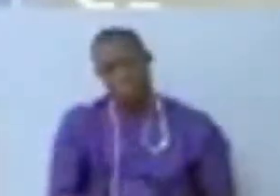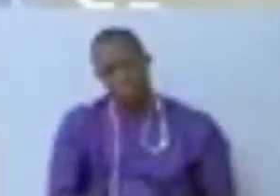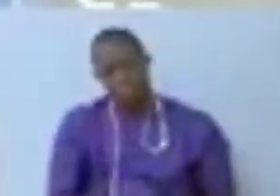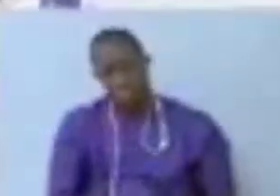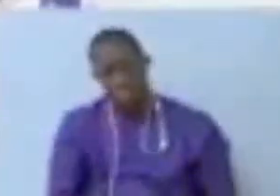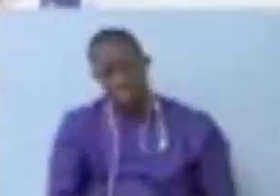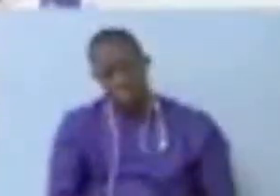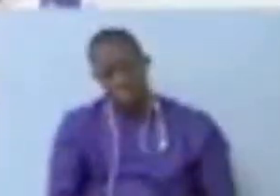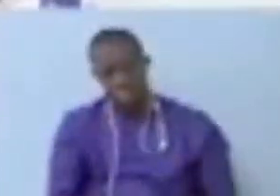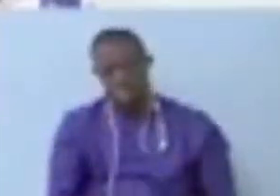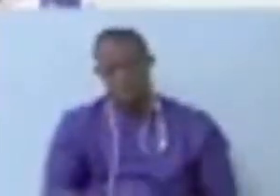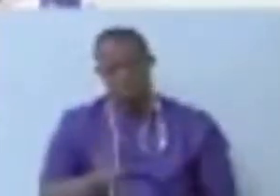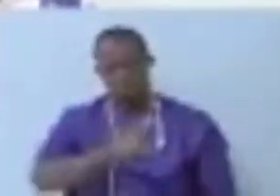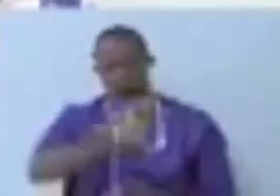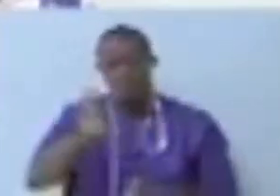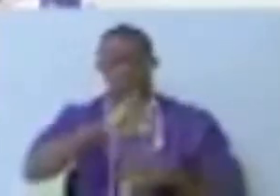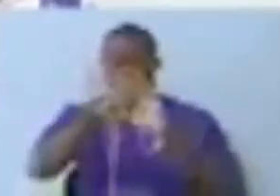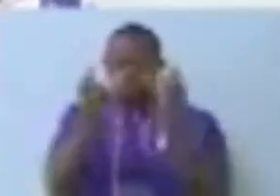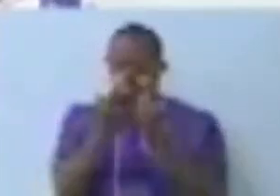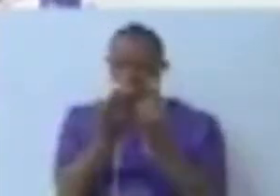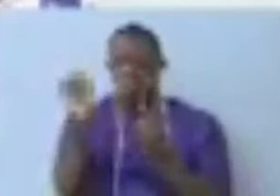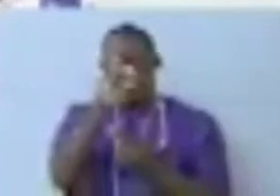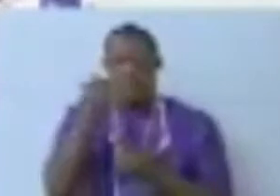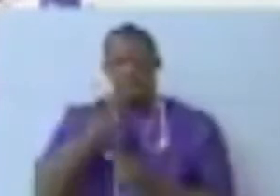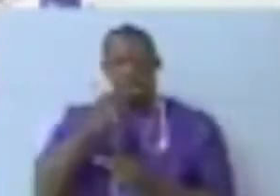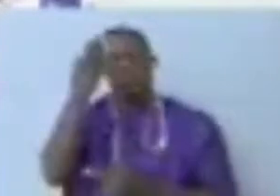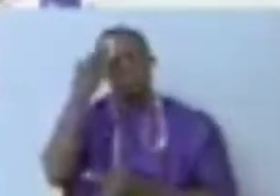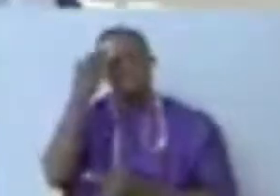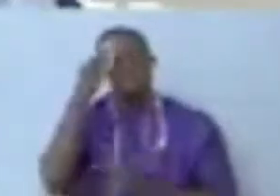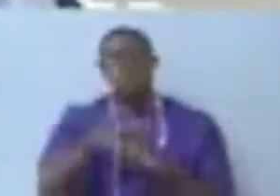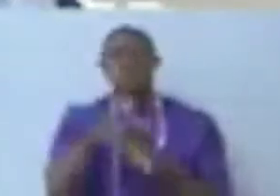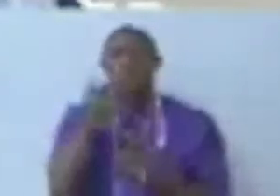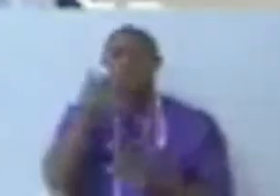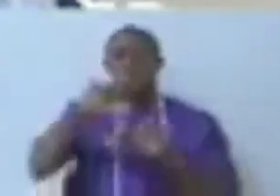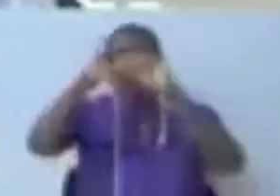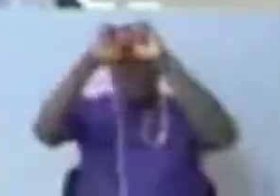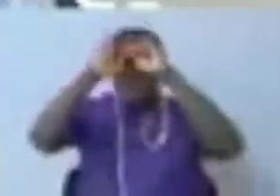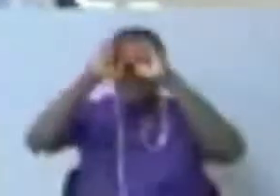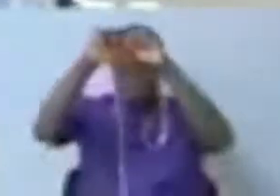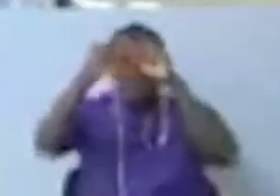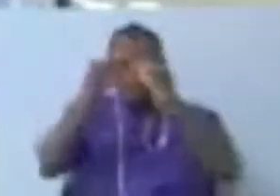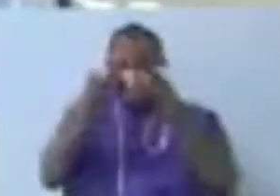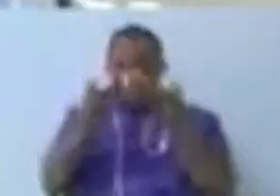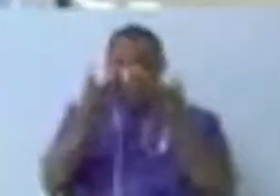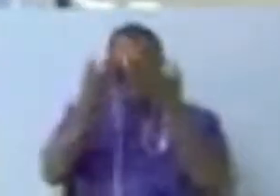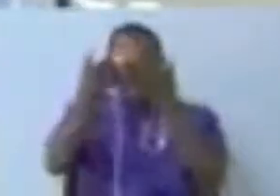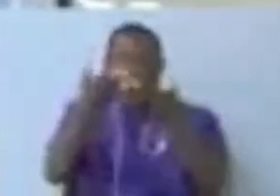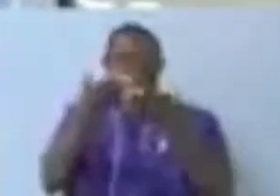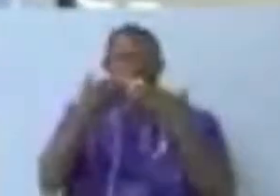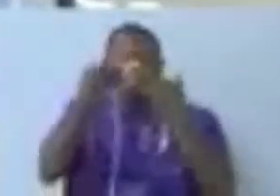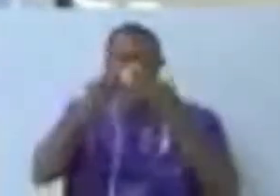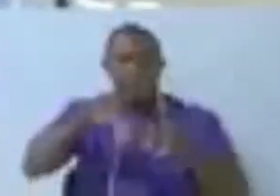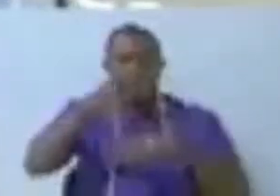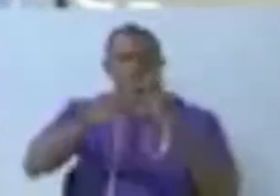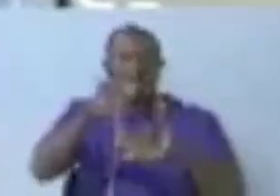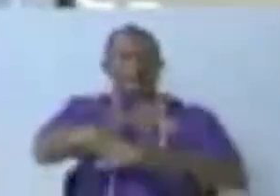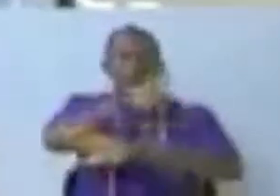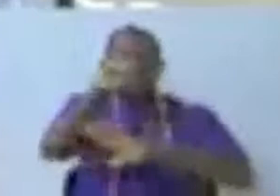that I know of. Did the government give information about the place of the executions?